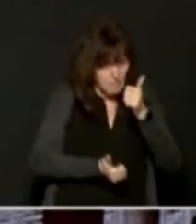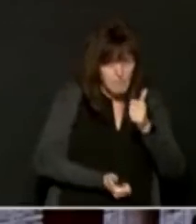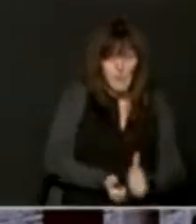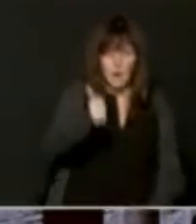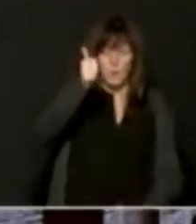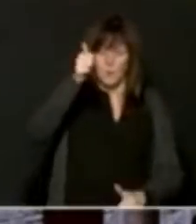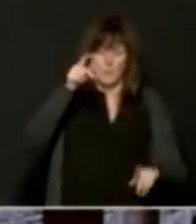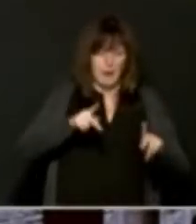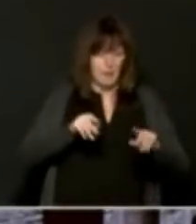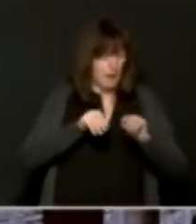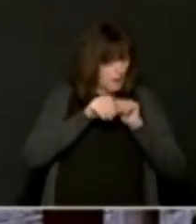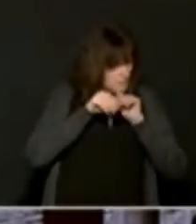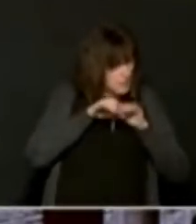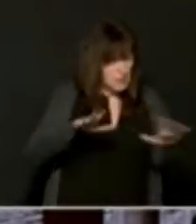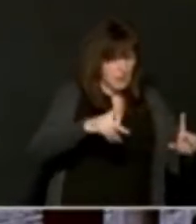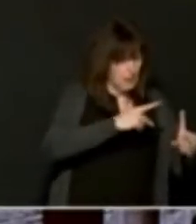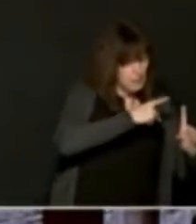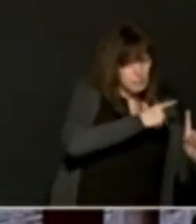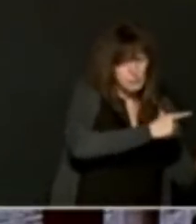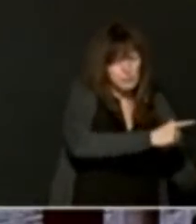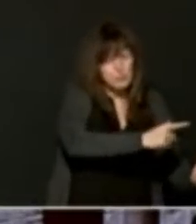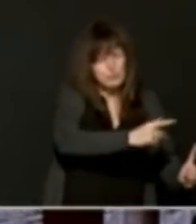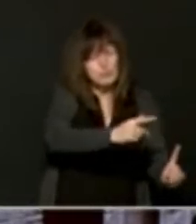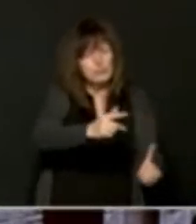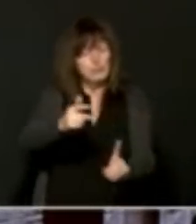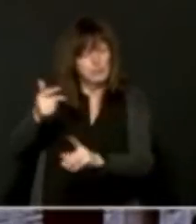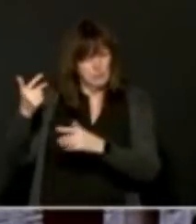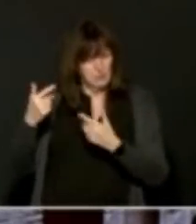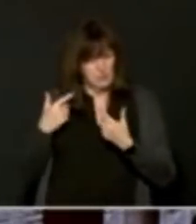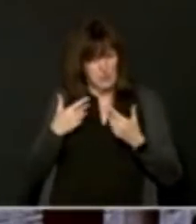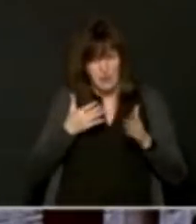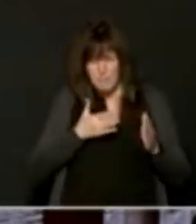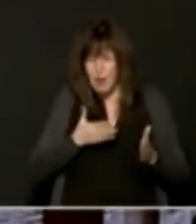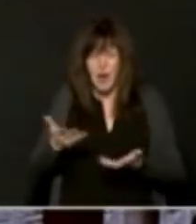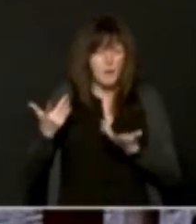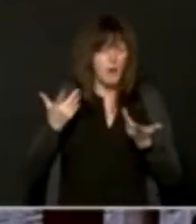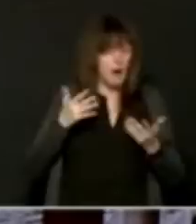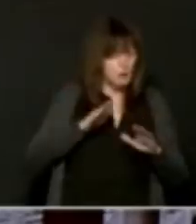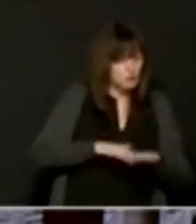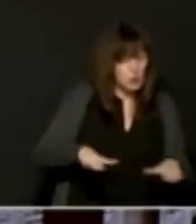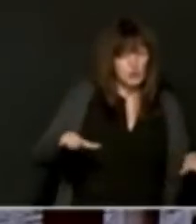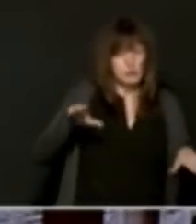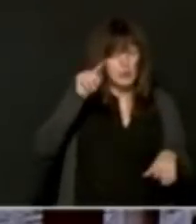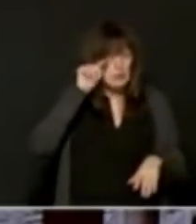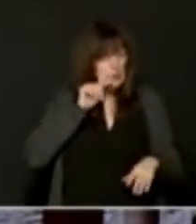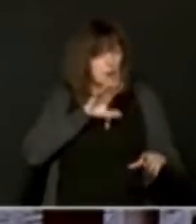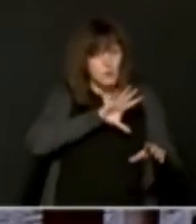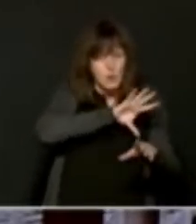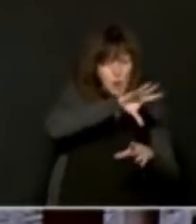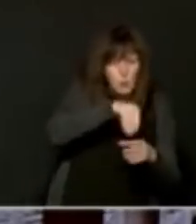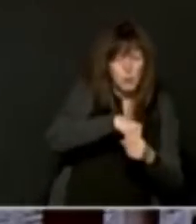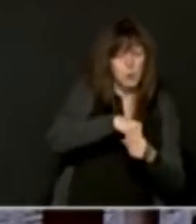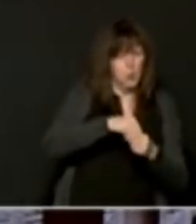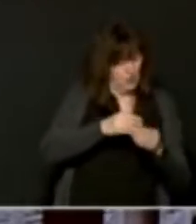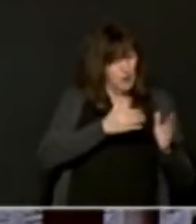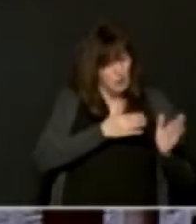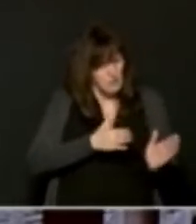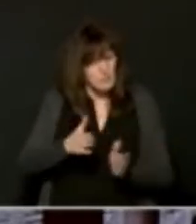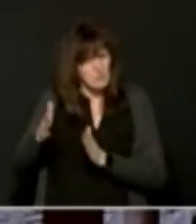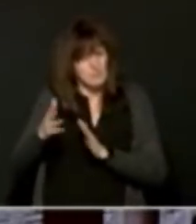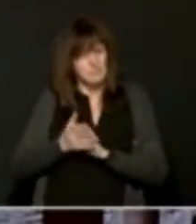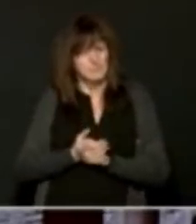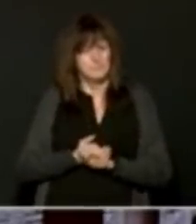a plan, and children and adolescents were considered within the plan, and they were in our three-phase approach